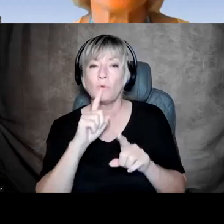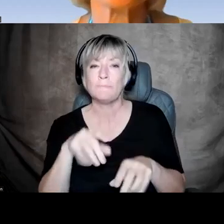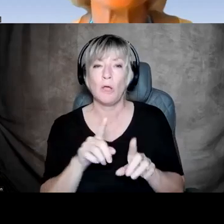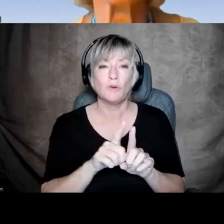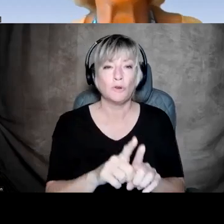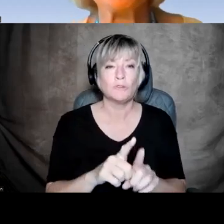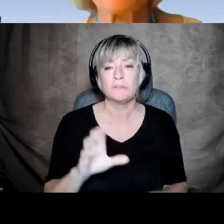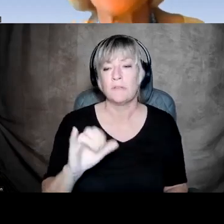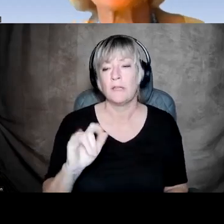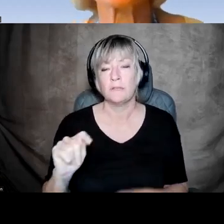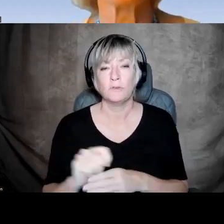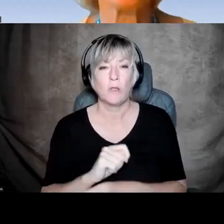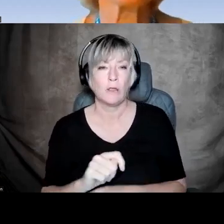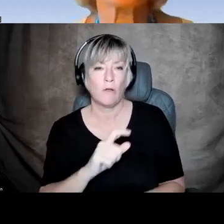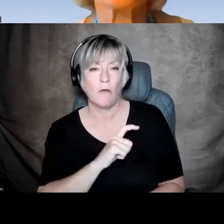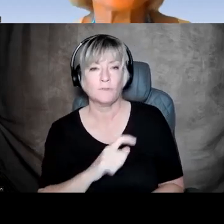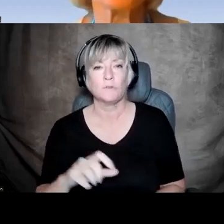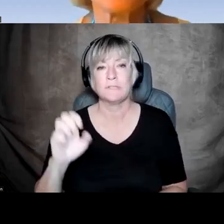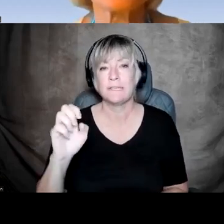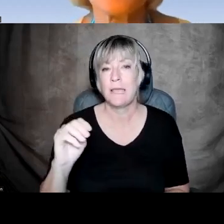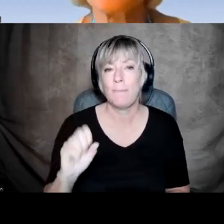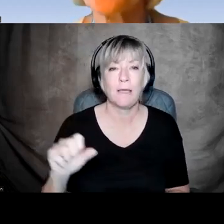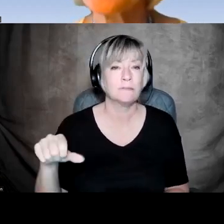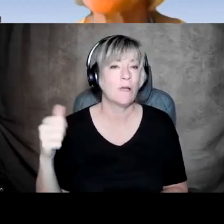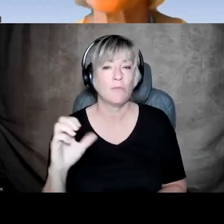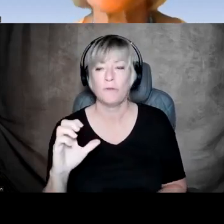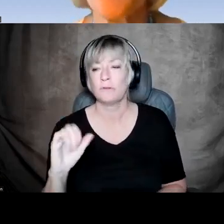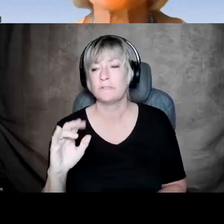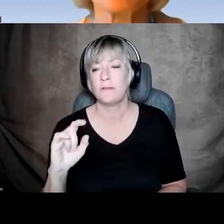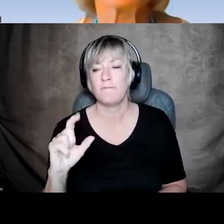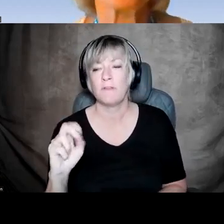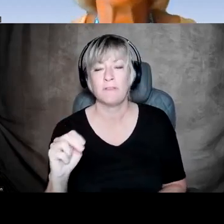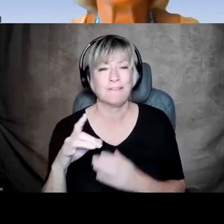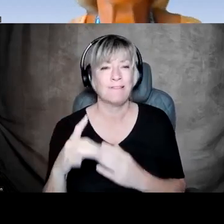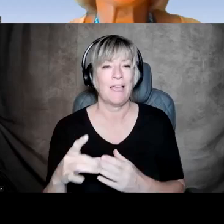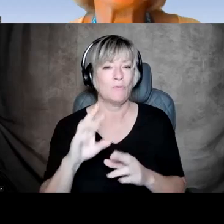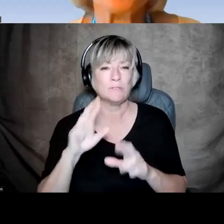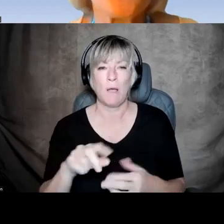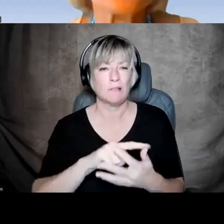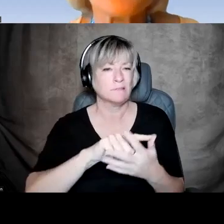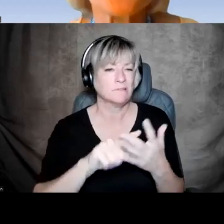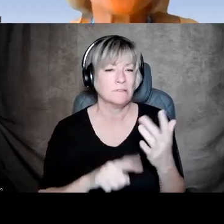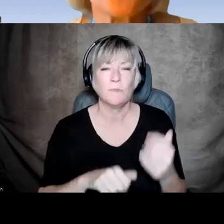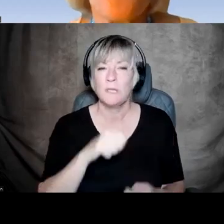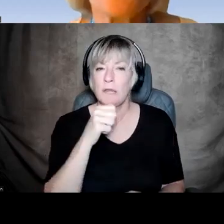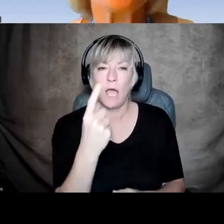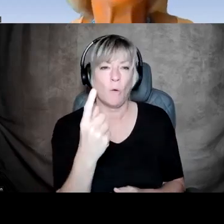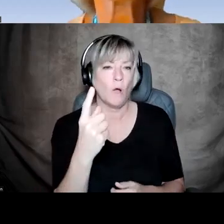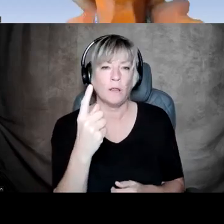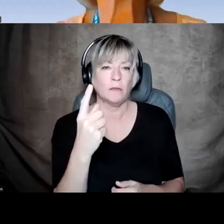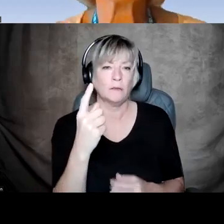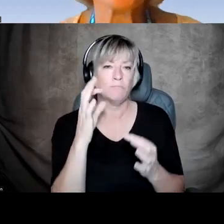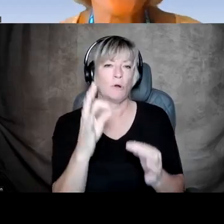trained officers, EMS, other civilian-led type crisis response. So it's really not a one-size-fits-all.